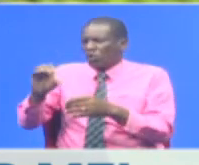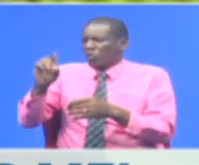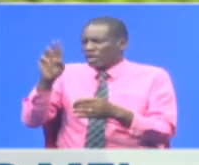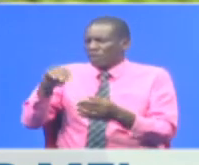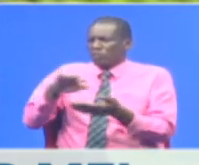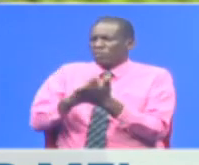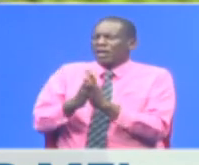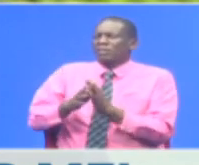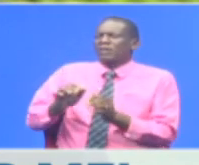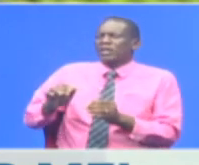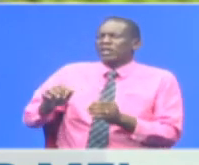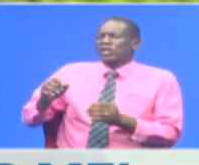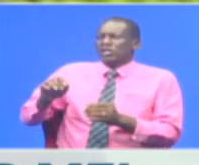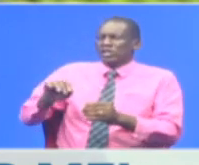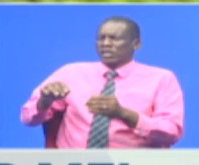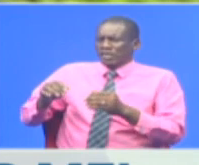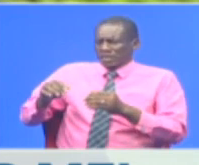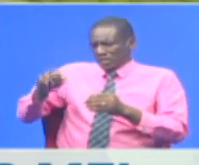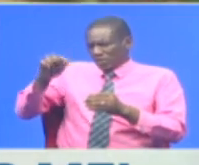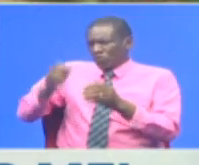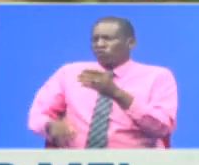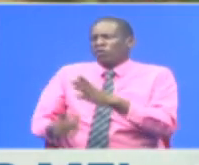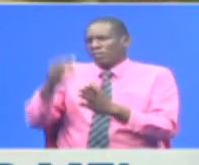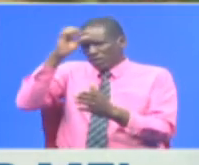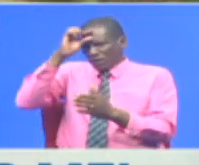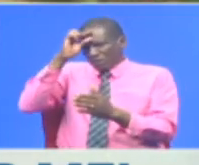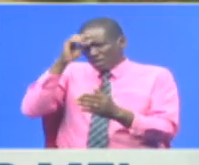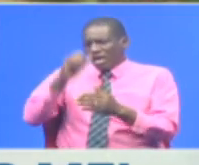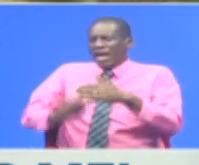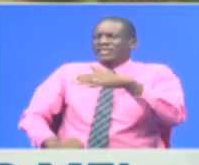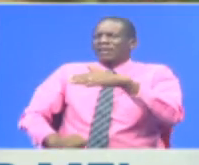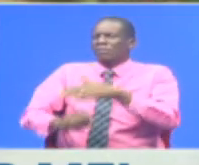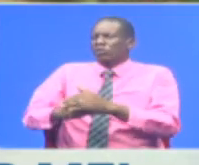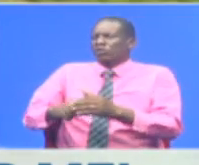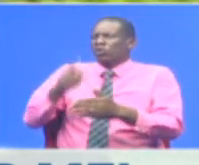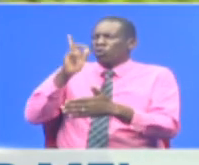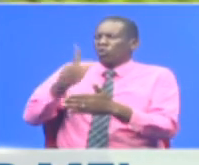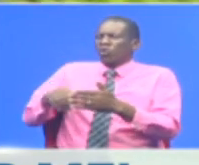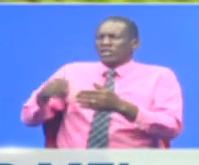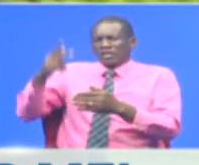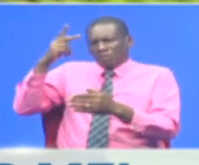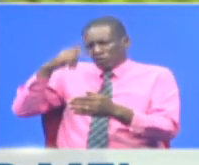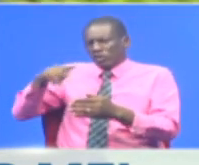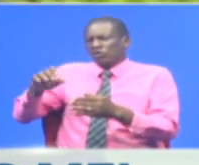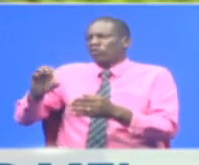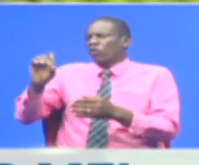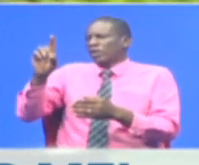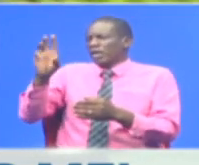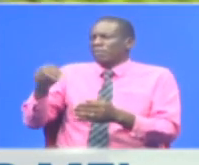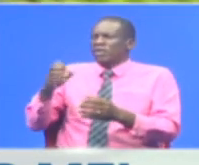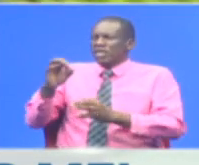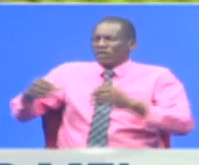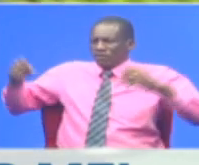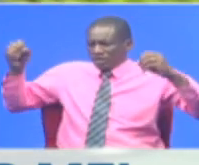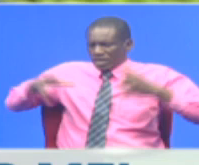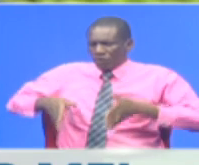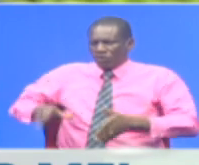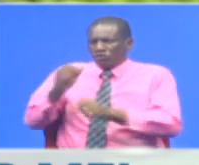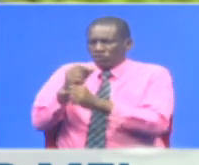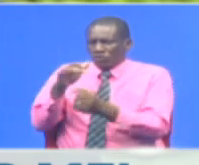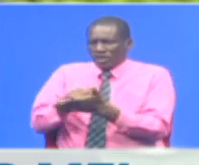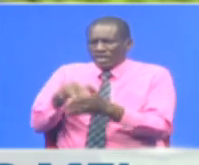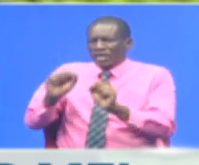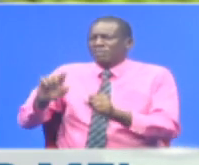power. I am keen on the ideals it has stood for. If there was a clear path to do that, I'll be the first one to